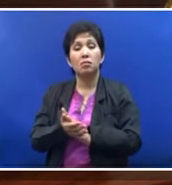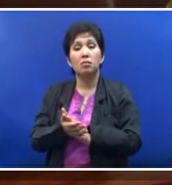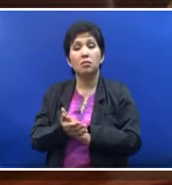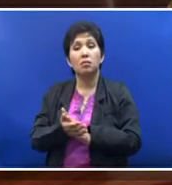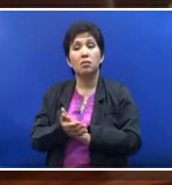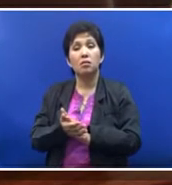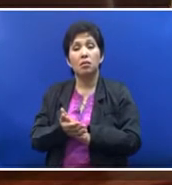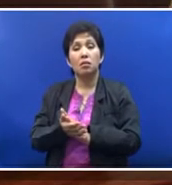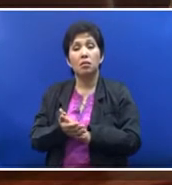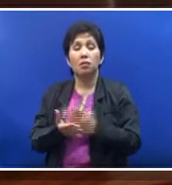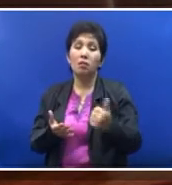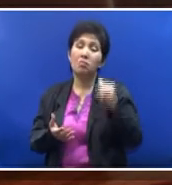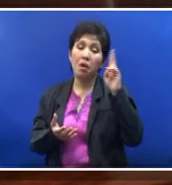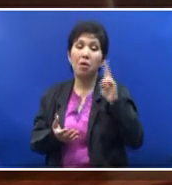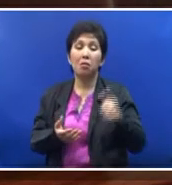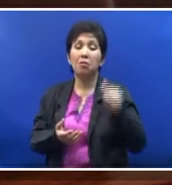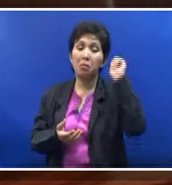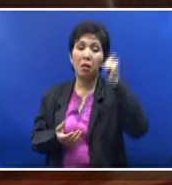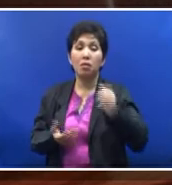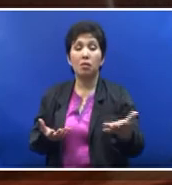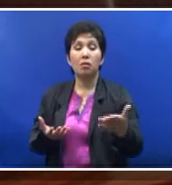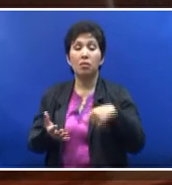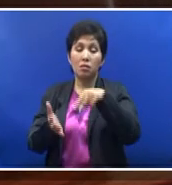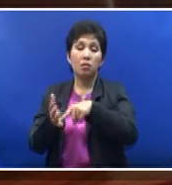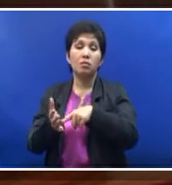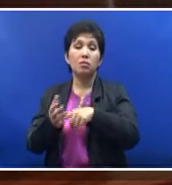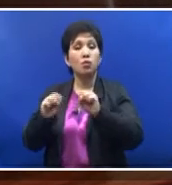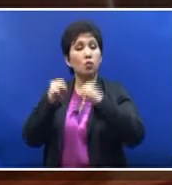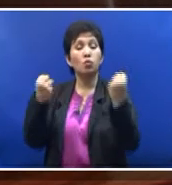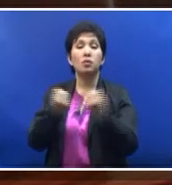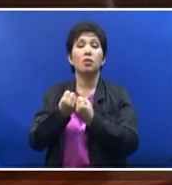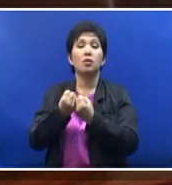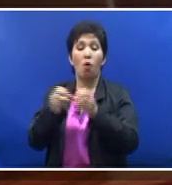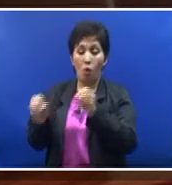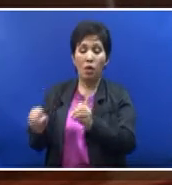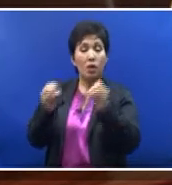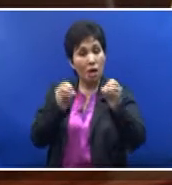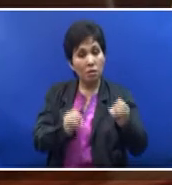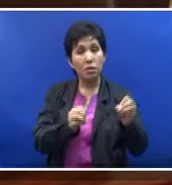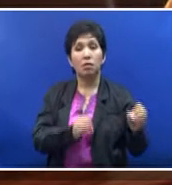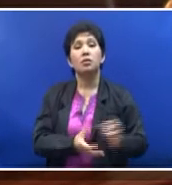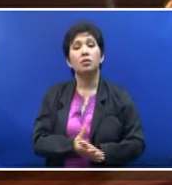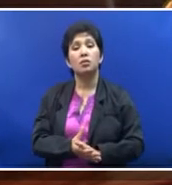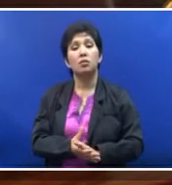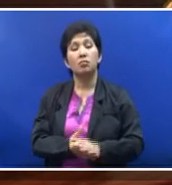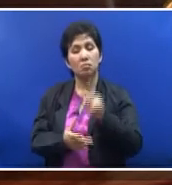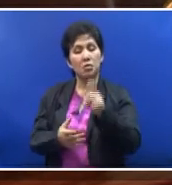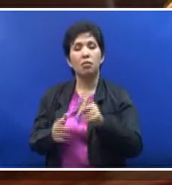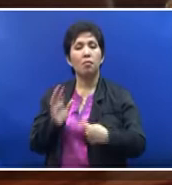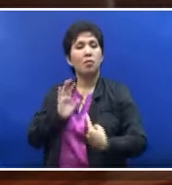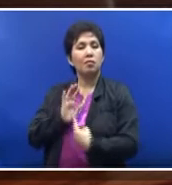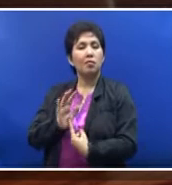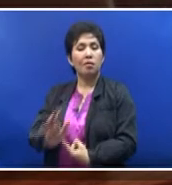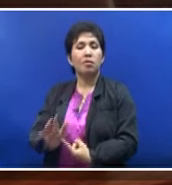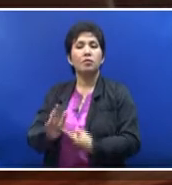local rulers, okay, so those are under the social organization. Okay, so when we want to present ourselves to the